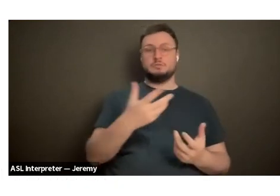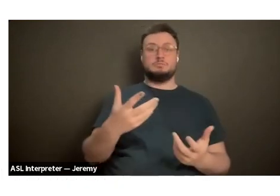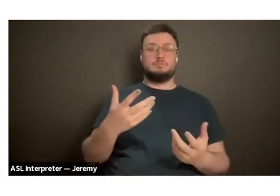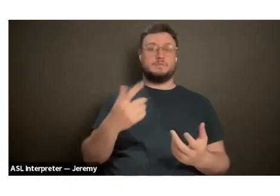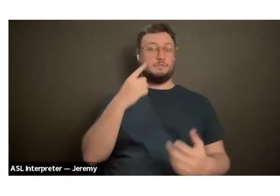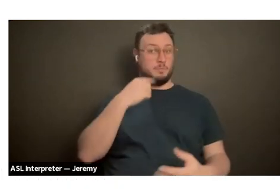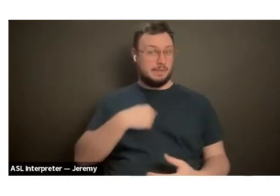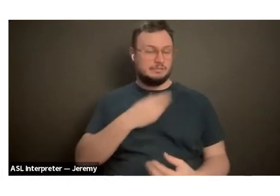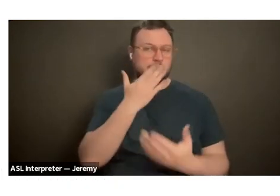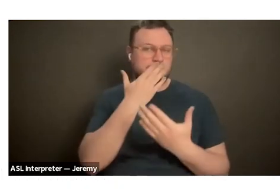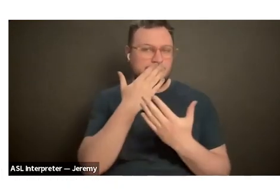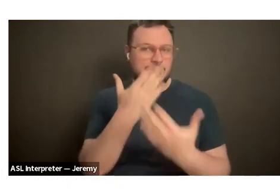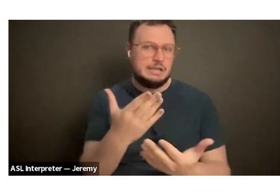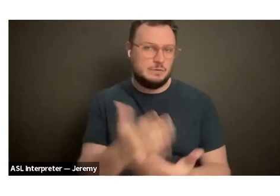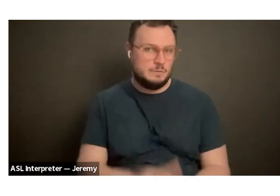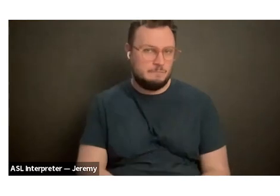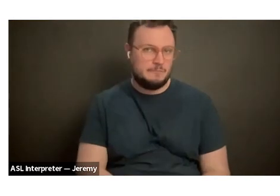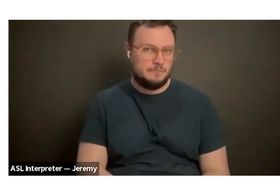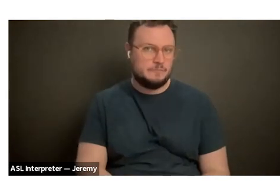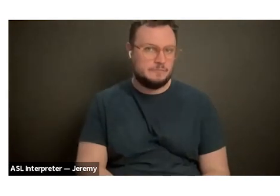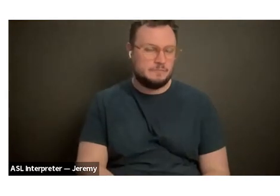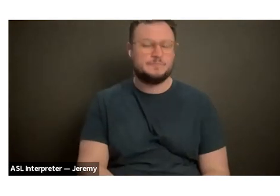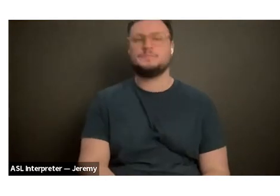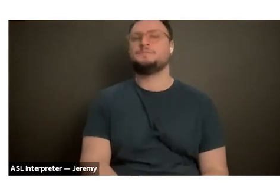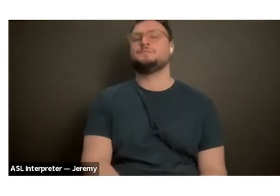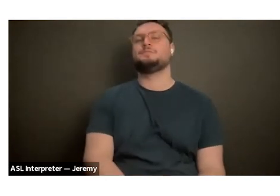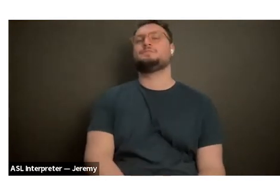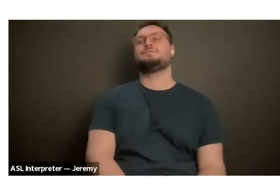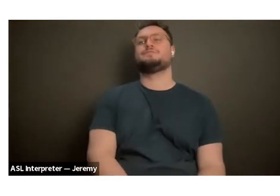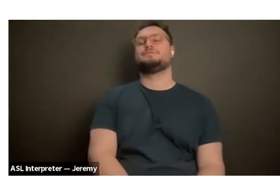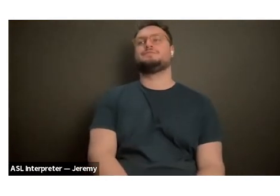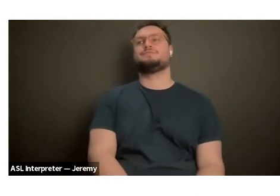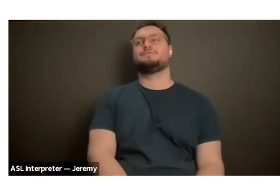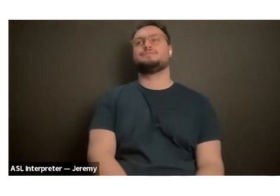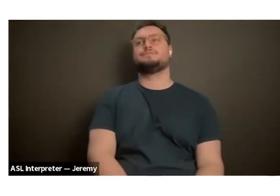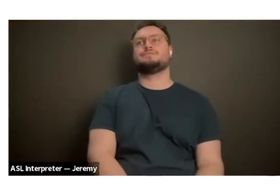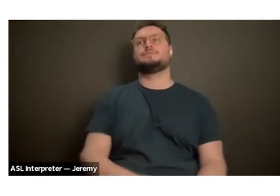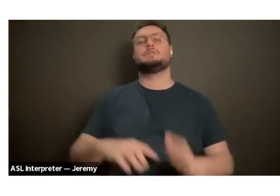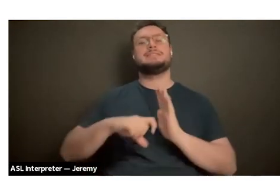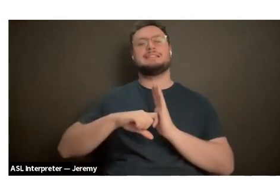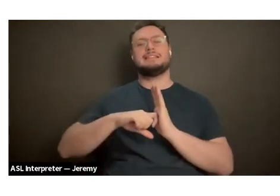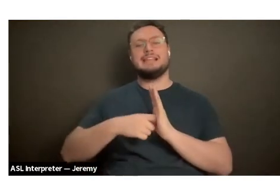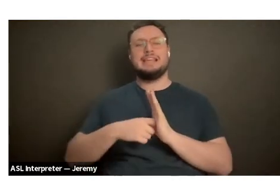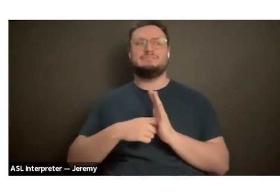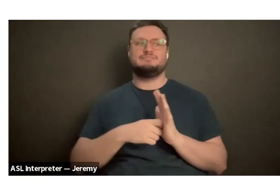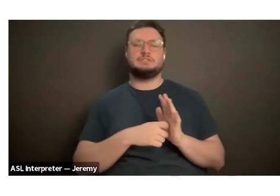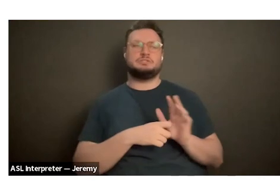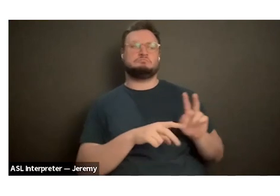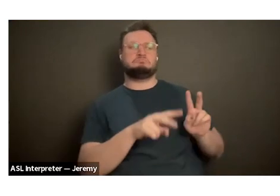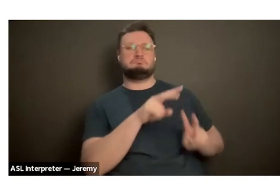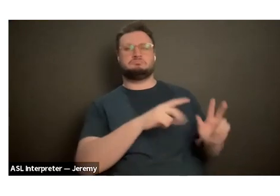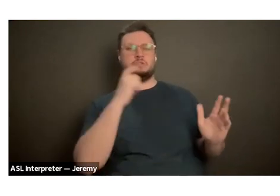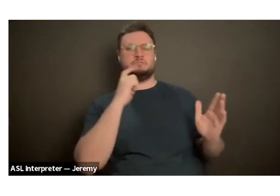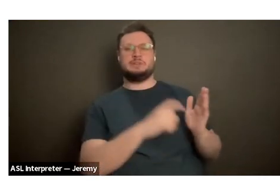the question. And in terms, I think the key thing is just to take the cues from your brother, even though he